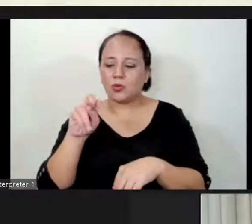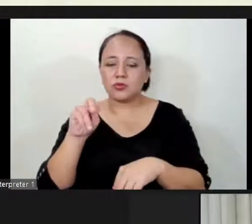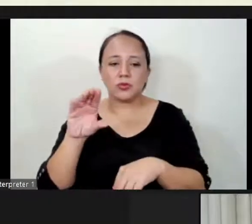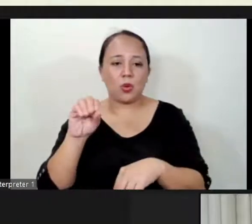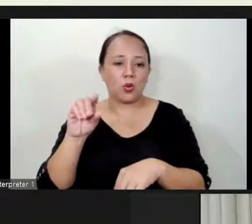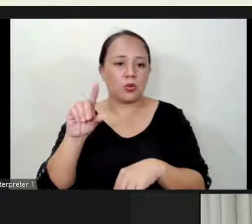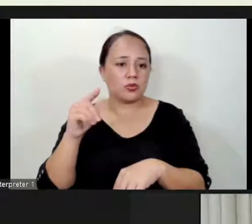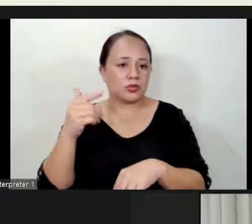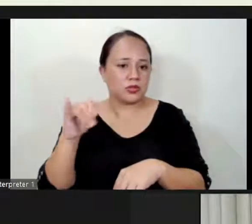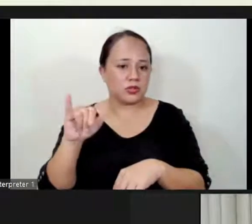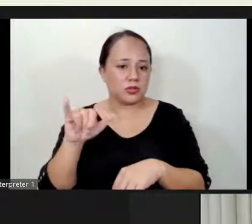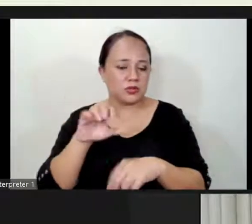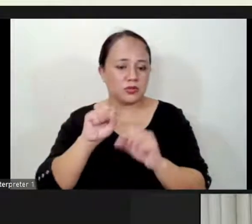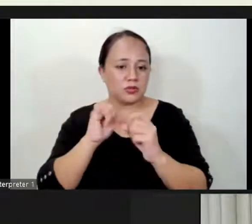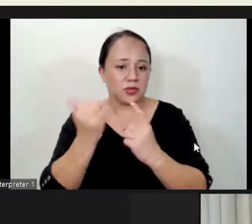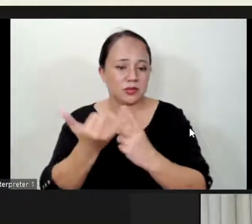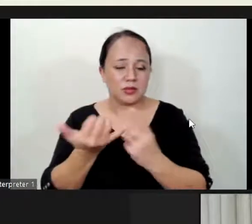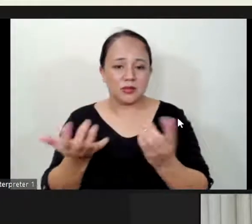Society.